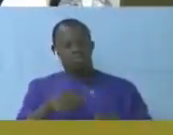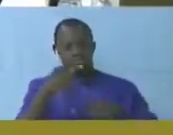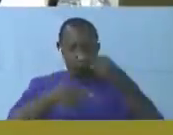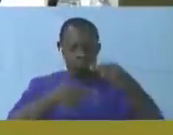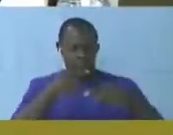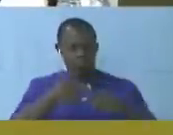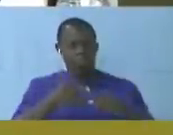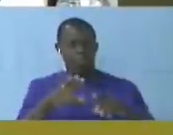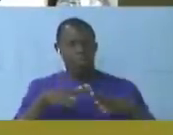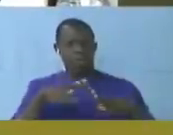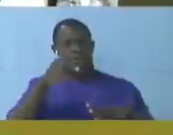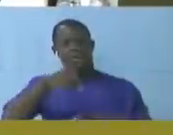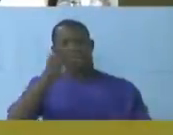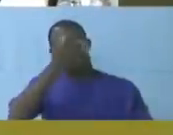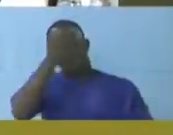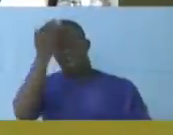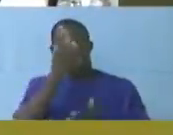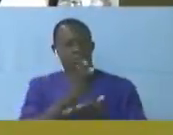this morning's witness.